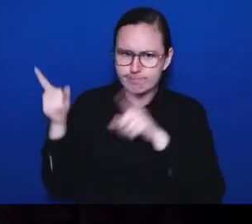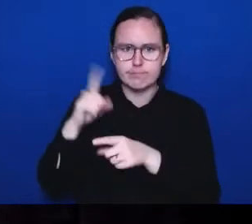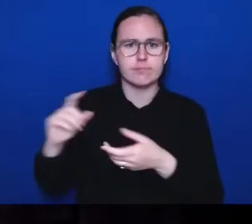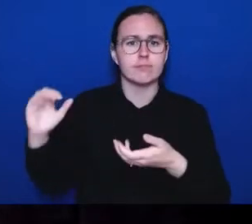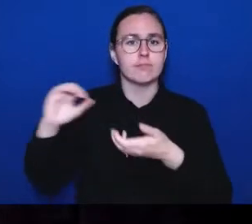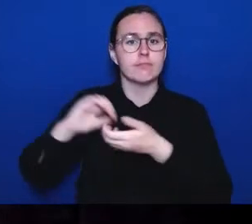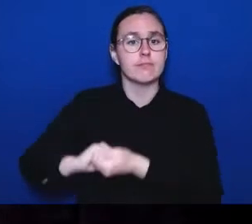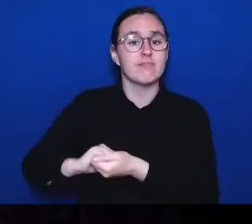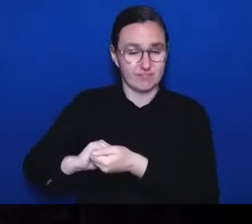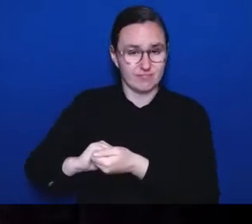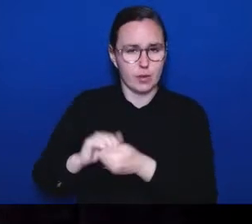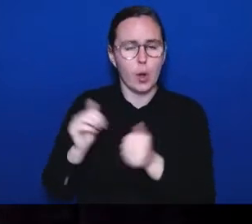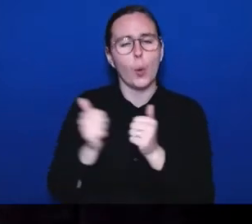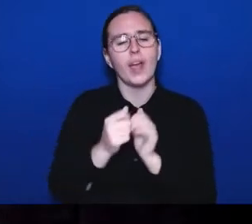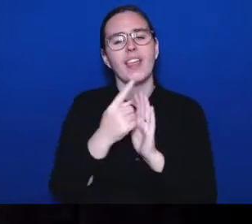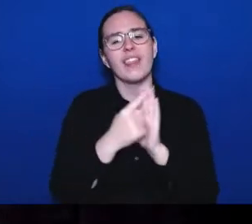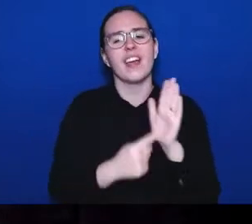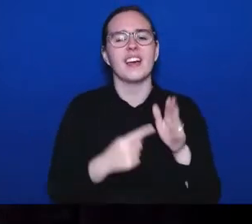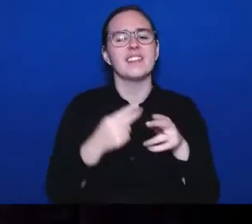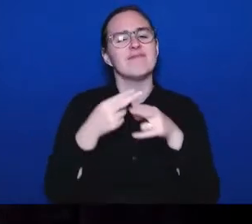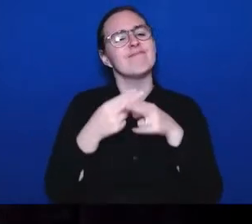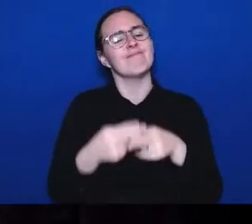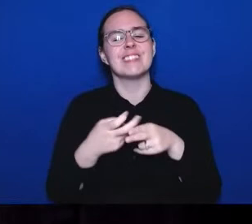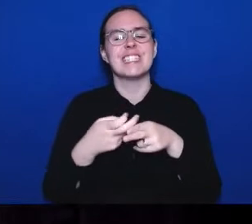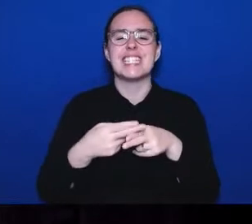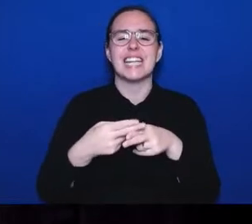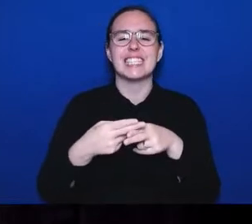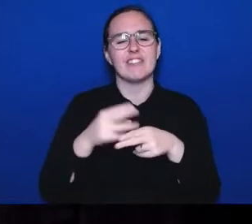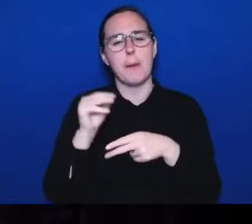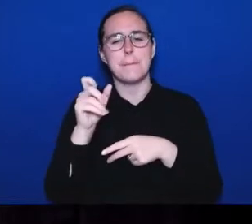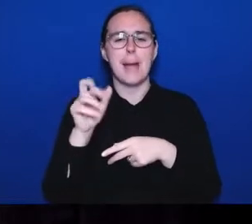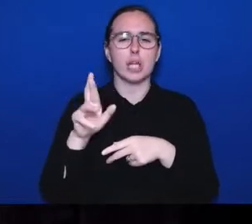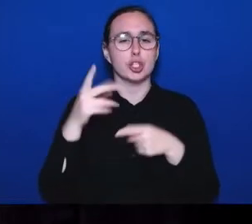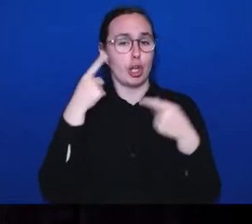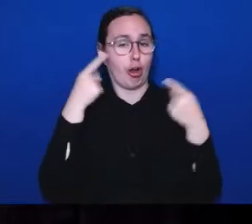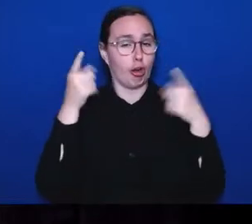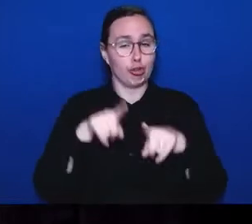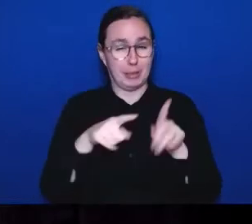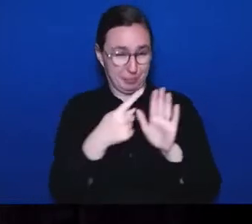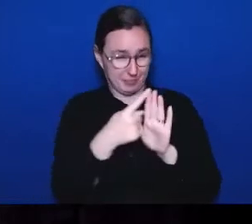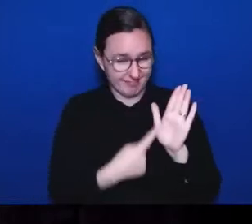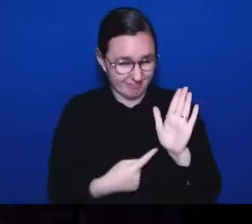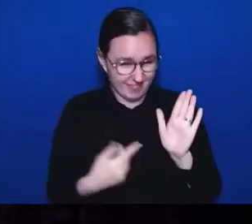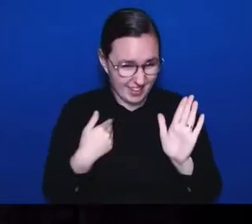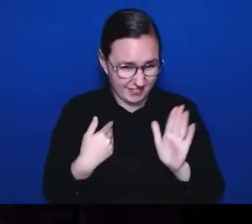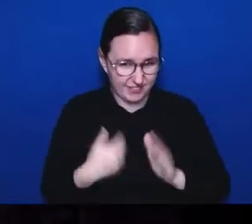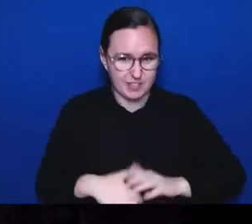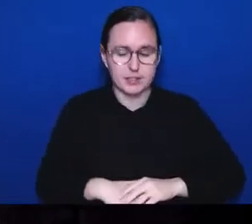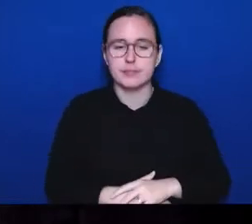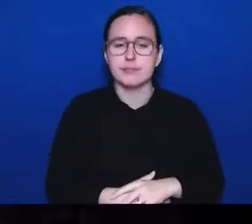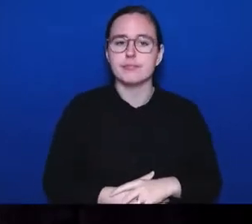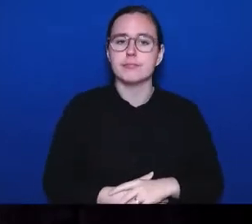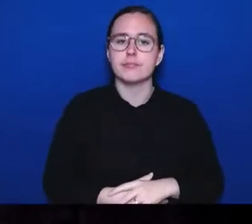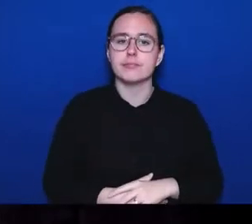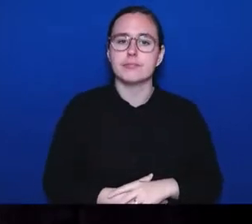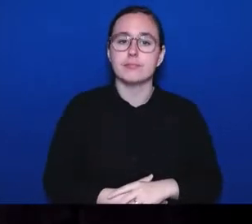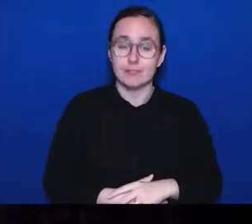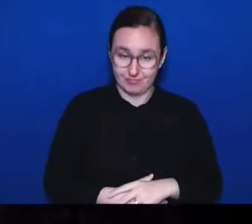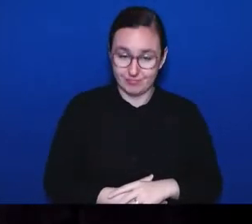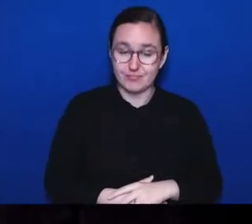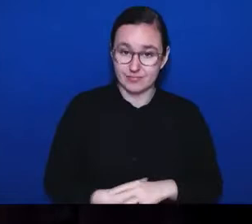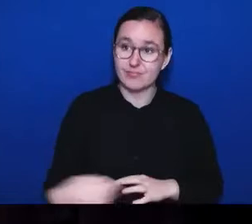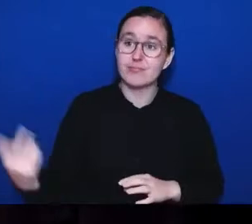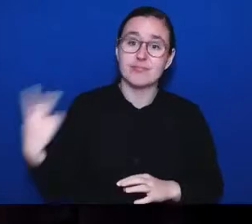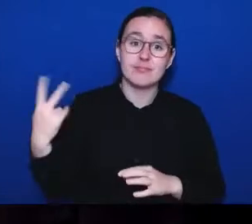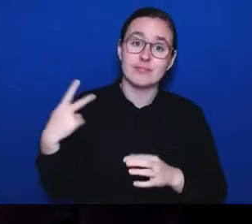for patients. It also reflects the desire and commitment of the doctors of BC, the government of BC, and BC